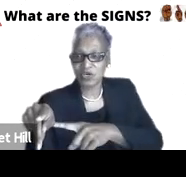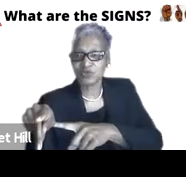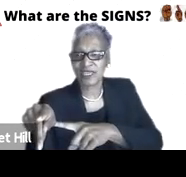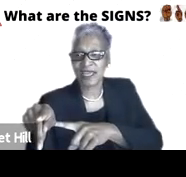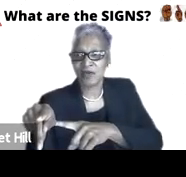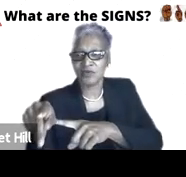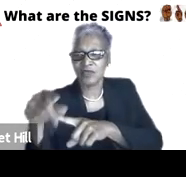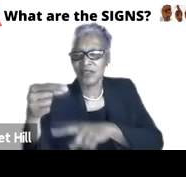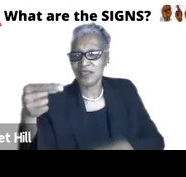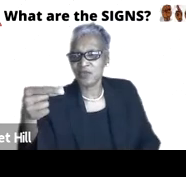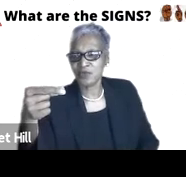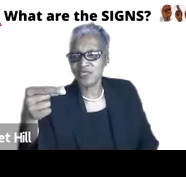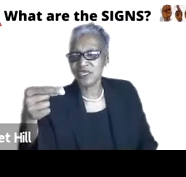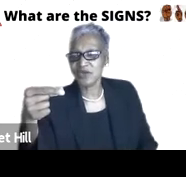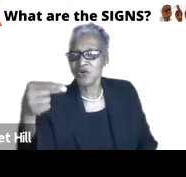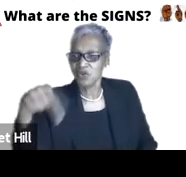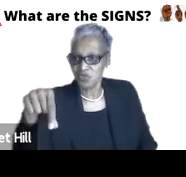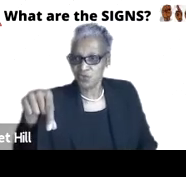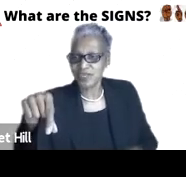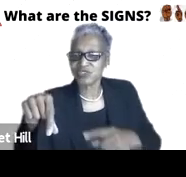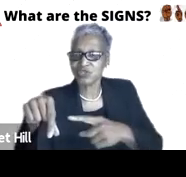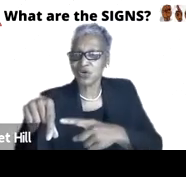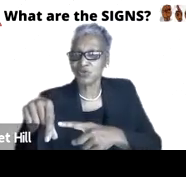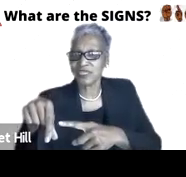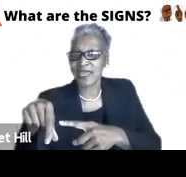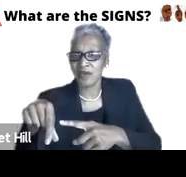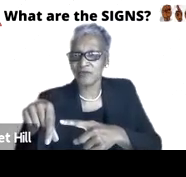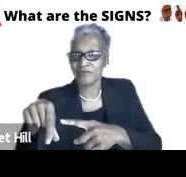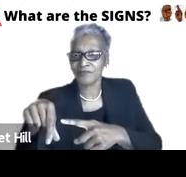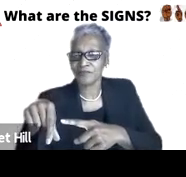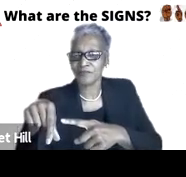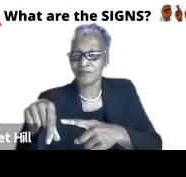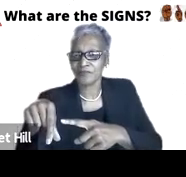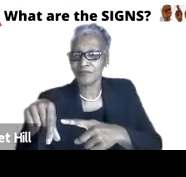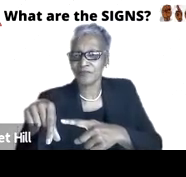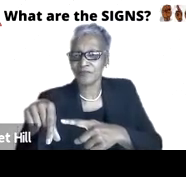wrist goes down. The other one is here, the wrist goes down.